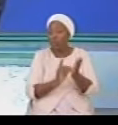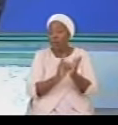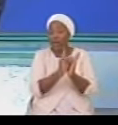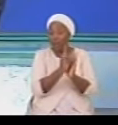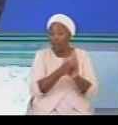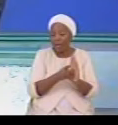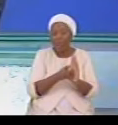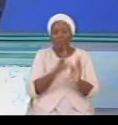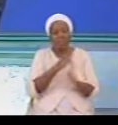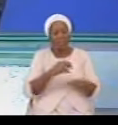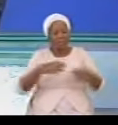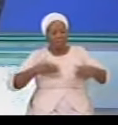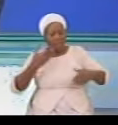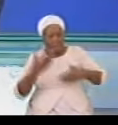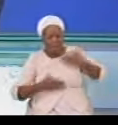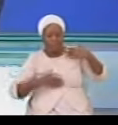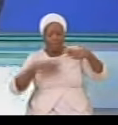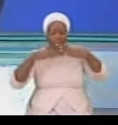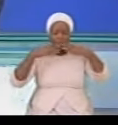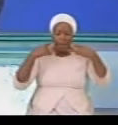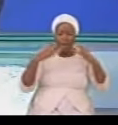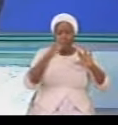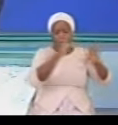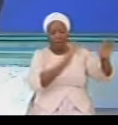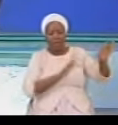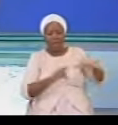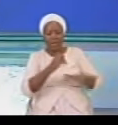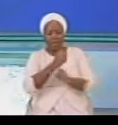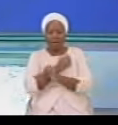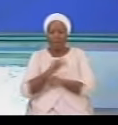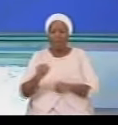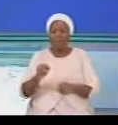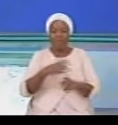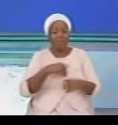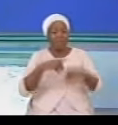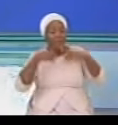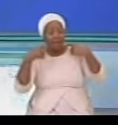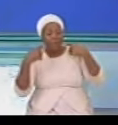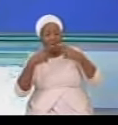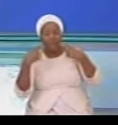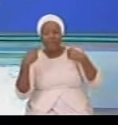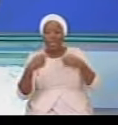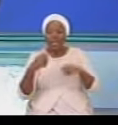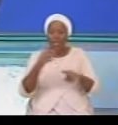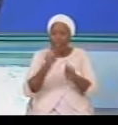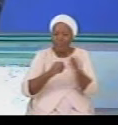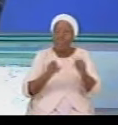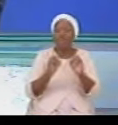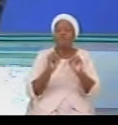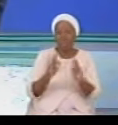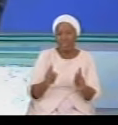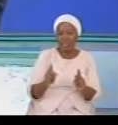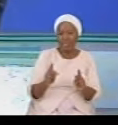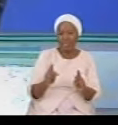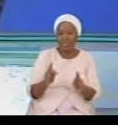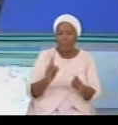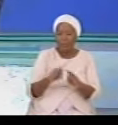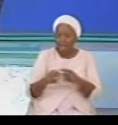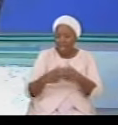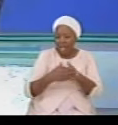they're passionate, they're loving, they're smiling, everything is okay. After